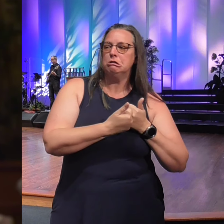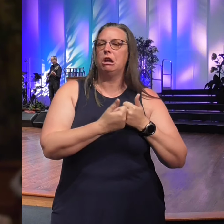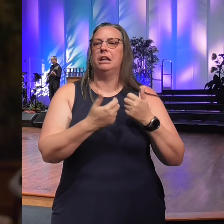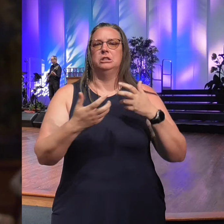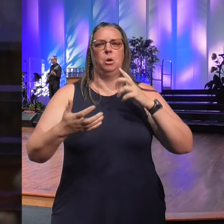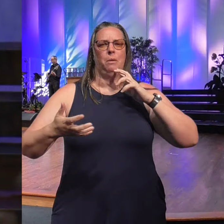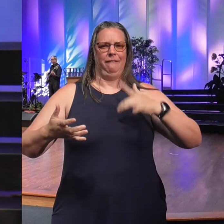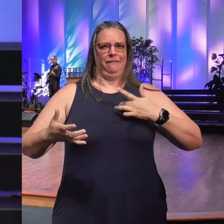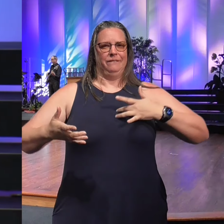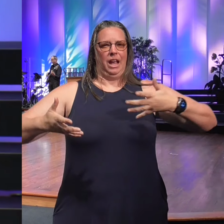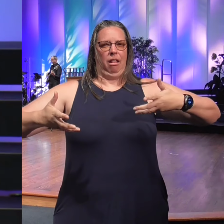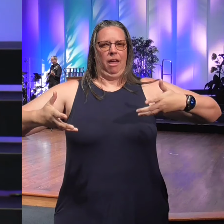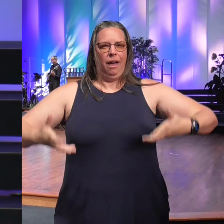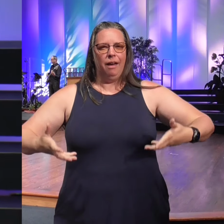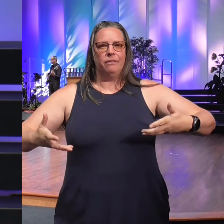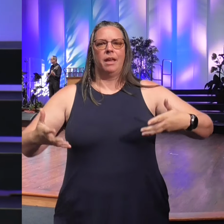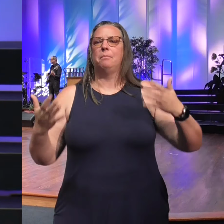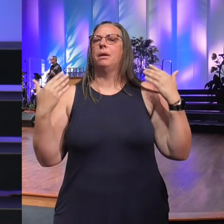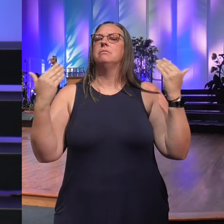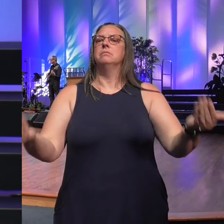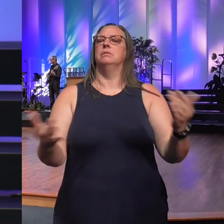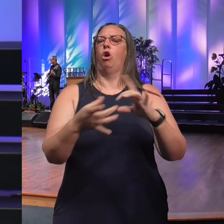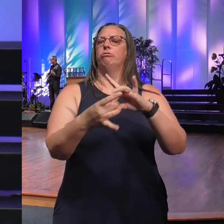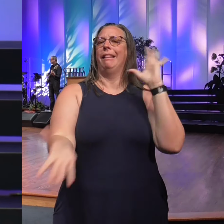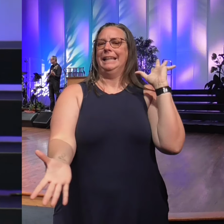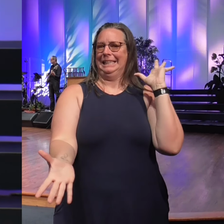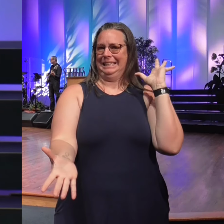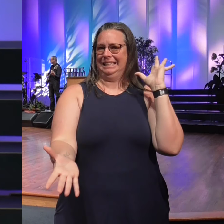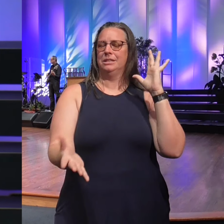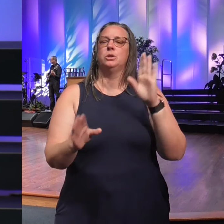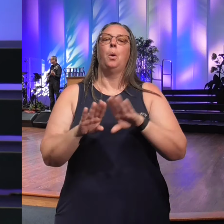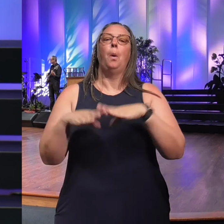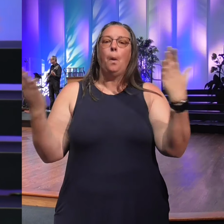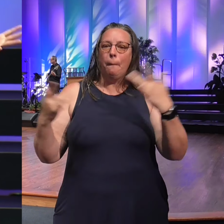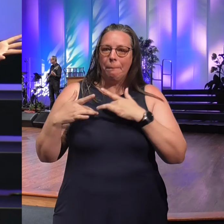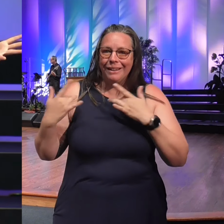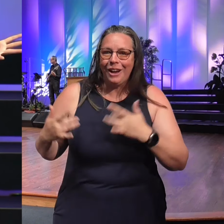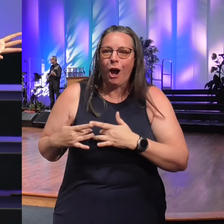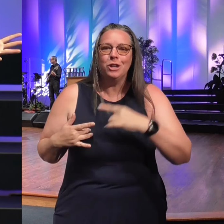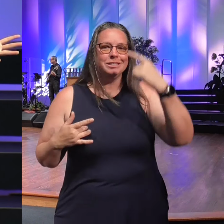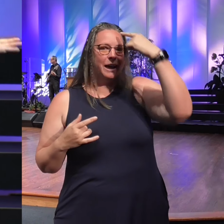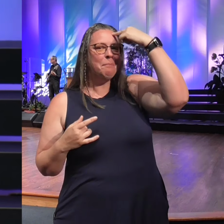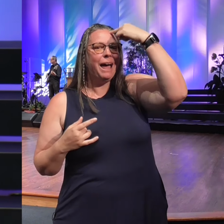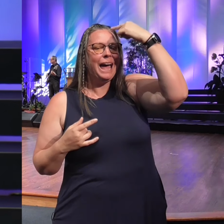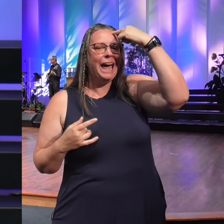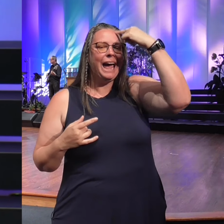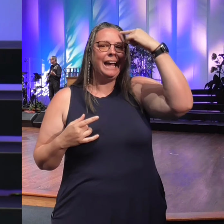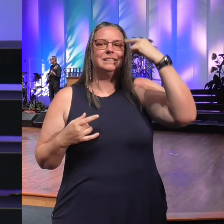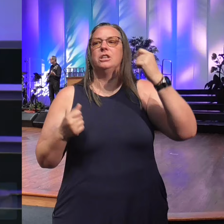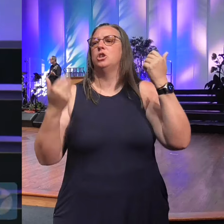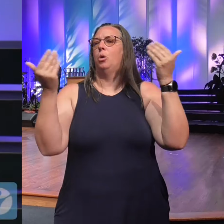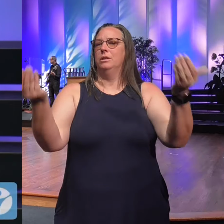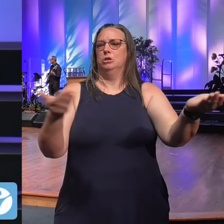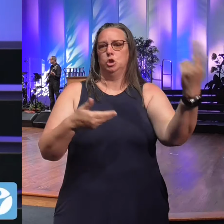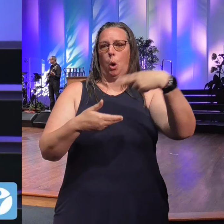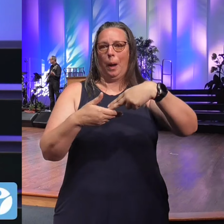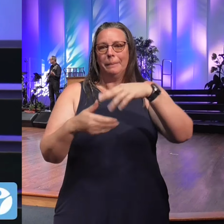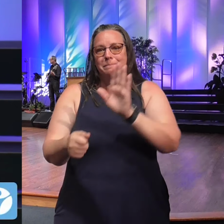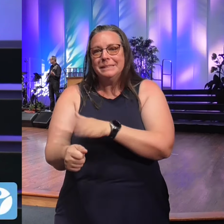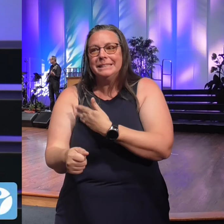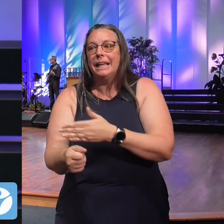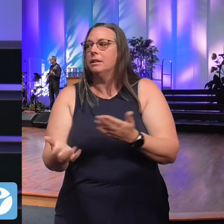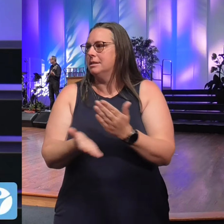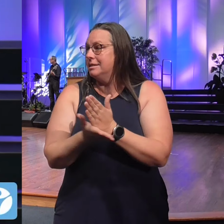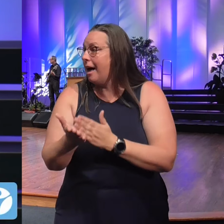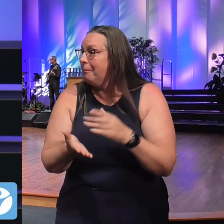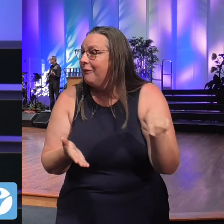heavy, but let's release it. Let's let it go and open our hearts and our minds to the message. So you can sing with me and stand. Ooh, some of you are